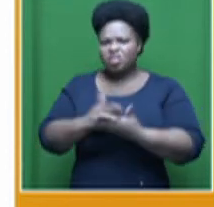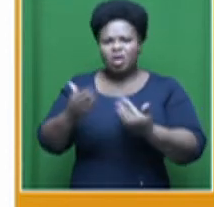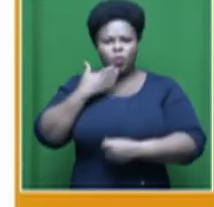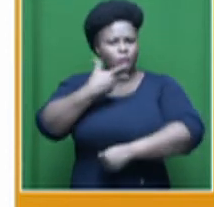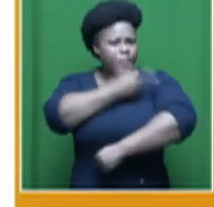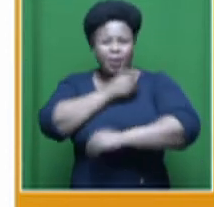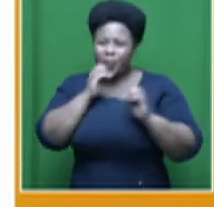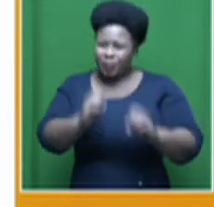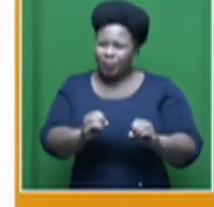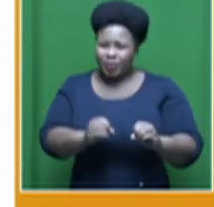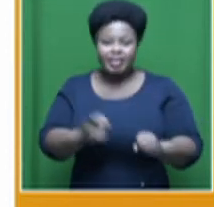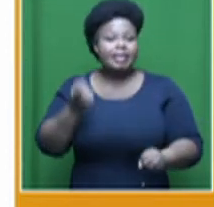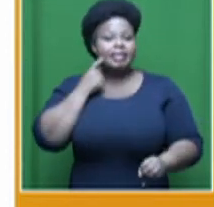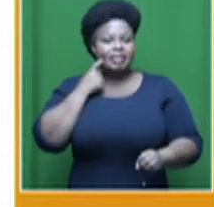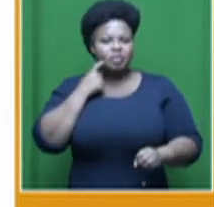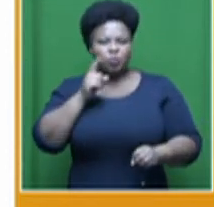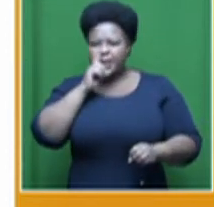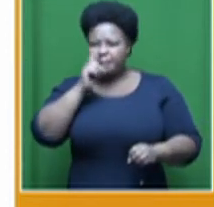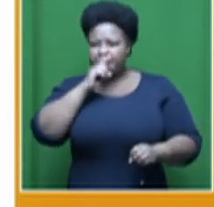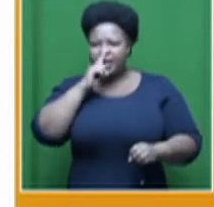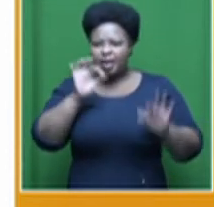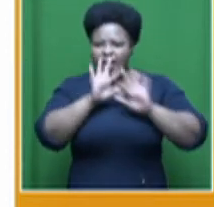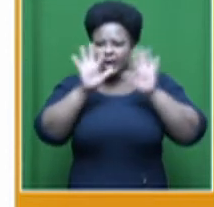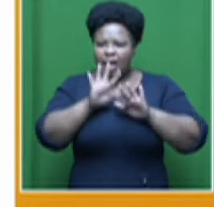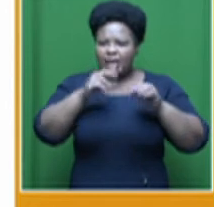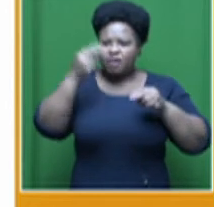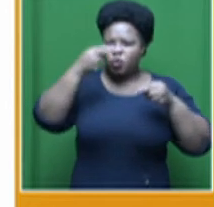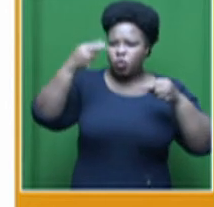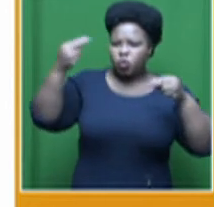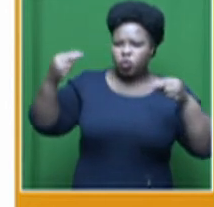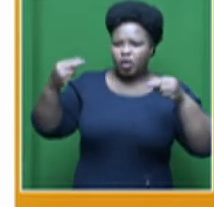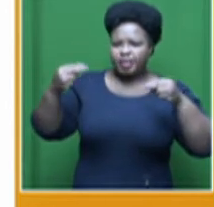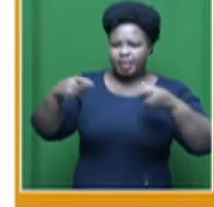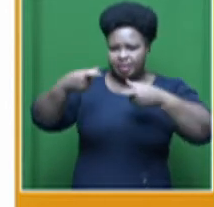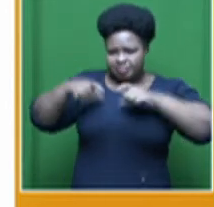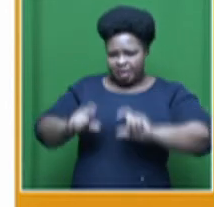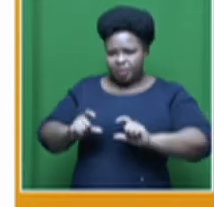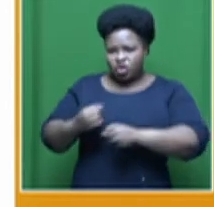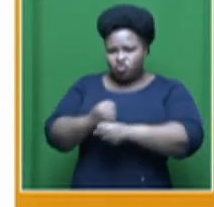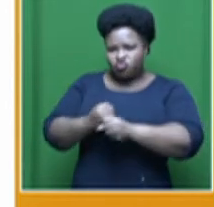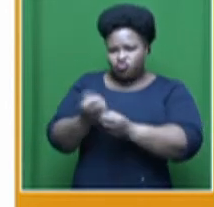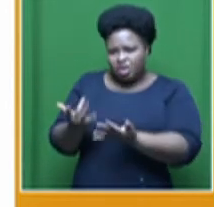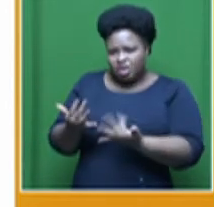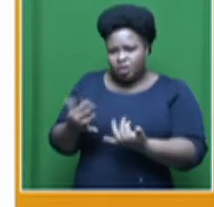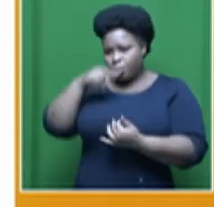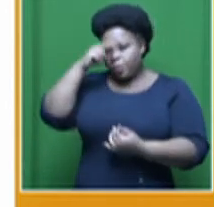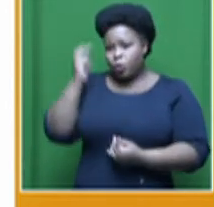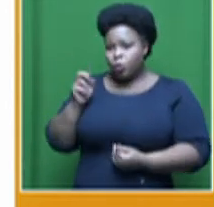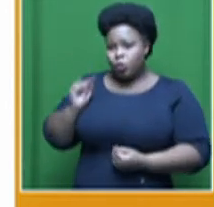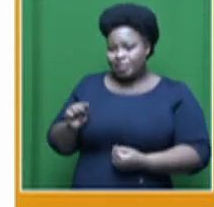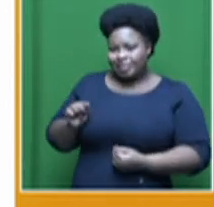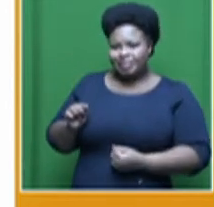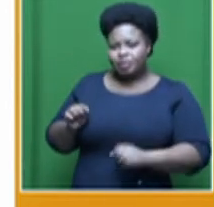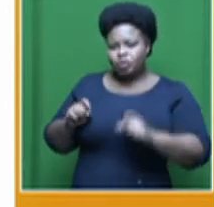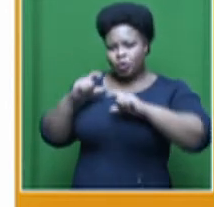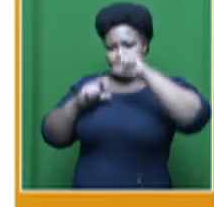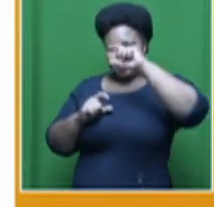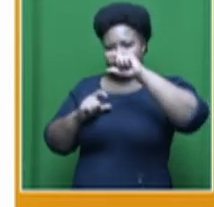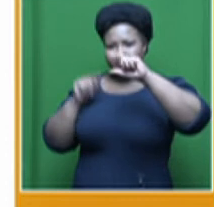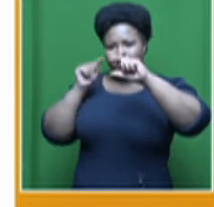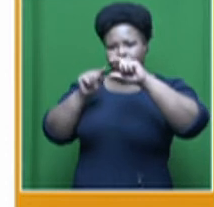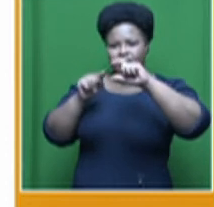the vaccine, which is shown in the pink, compared to the group that had received the vaccine, which is shown in the blue. So up until the